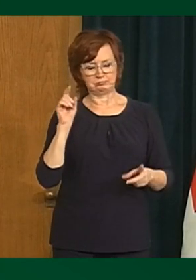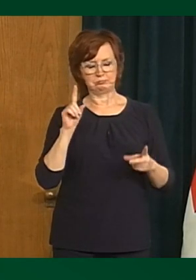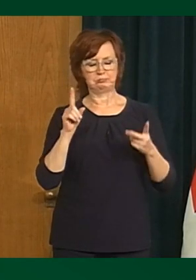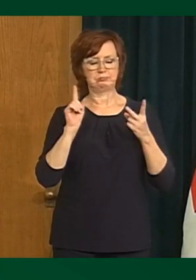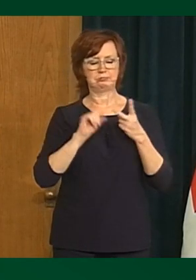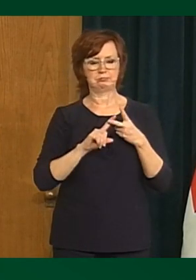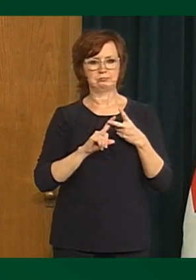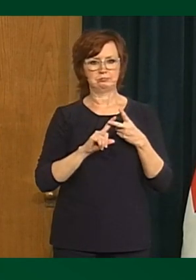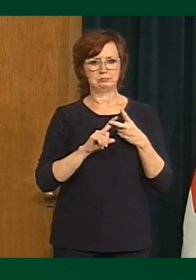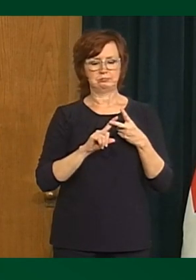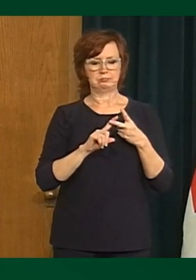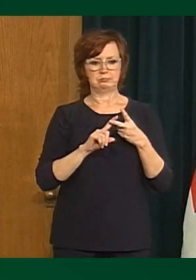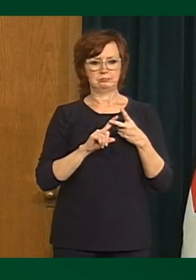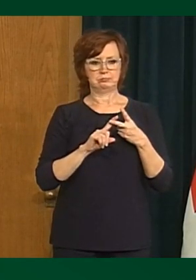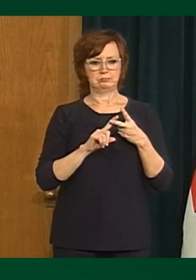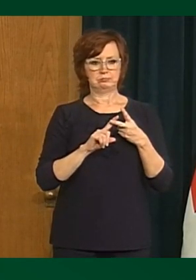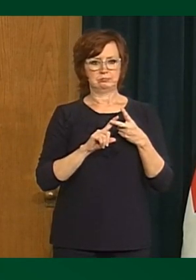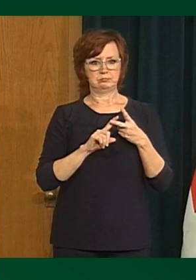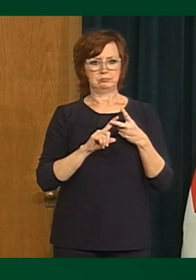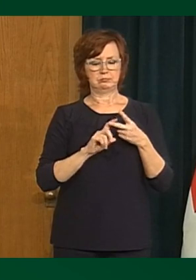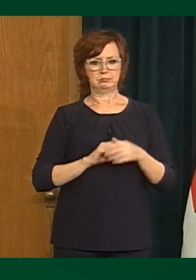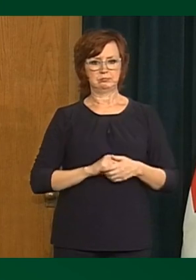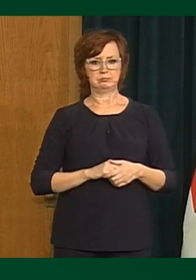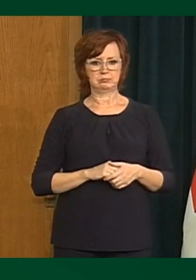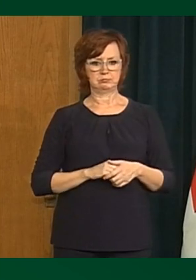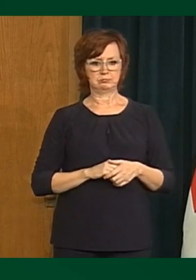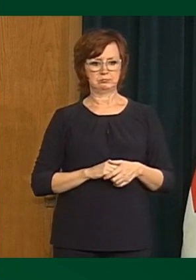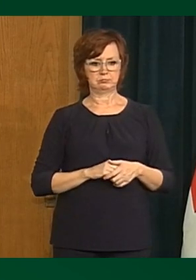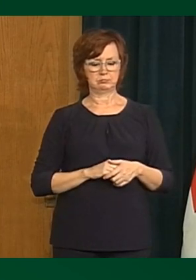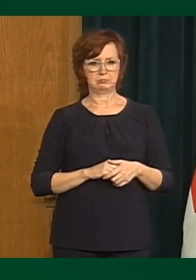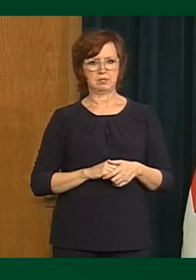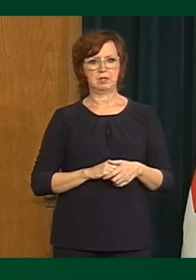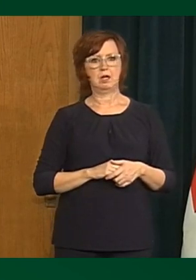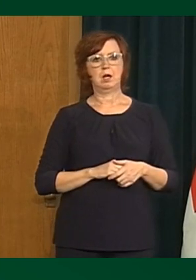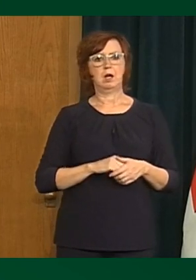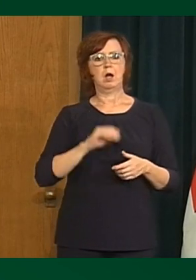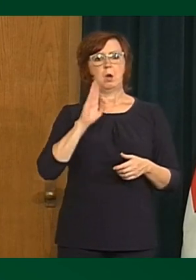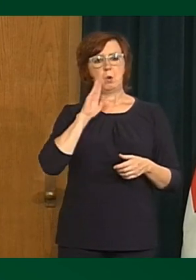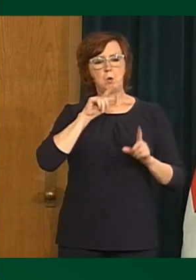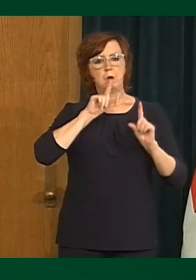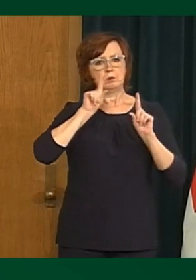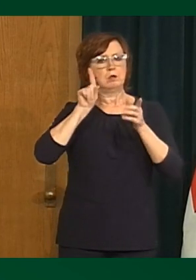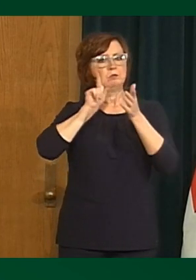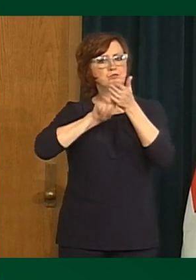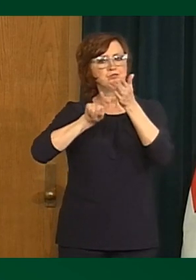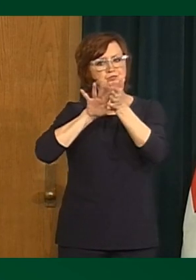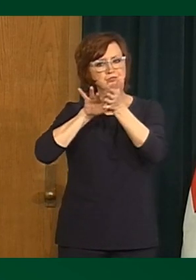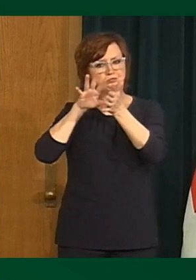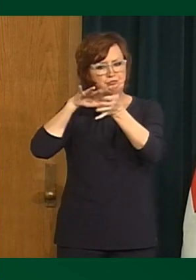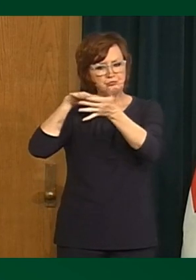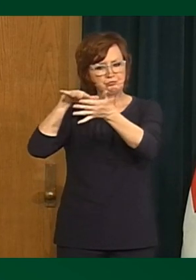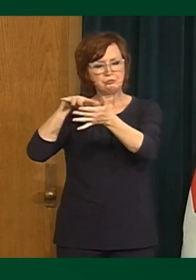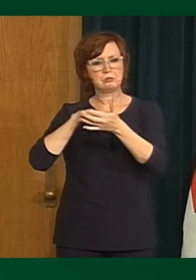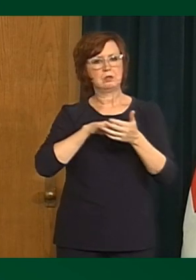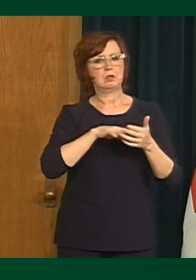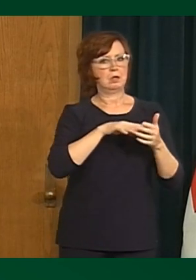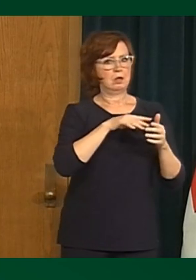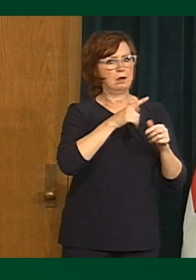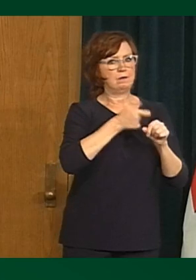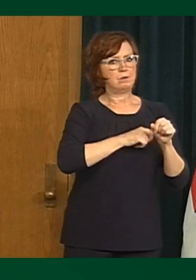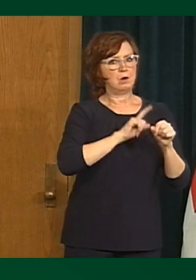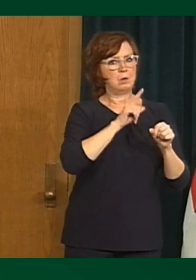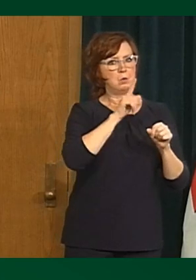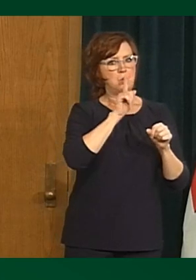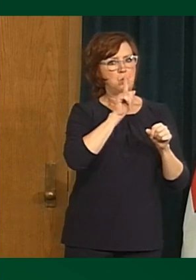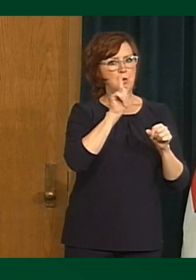that would come would in many cases be complaint driven, and would be to communicate the fact